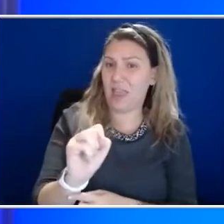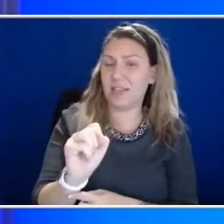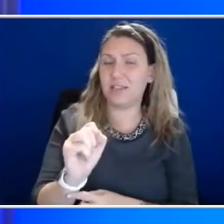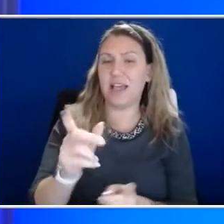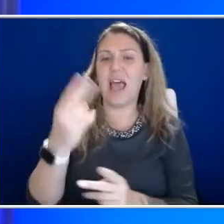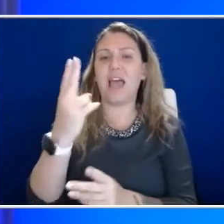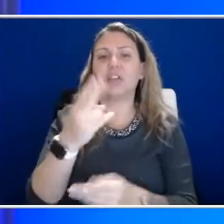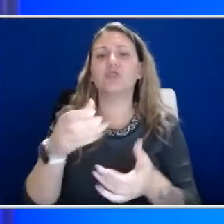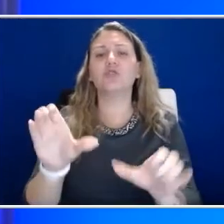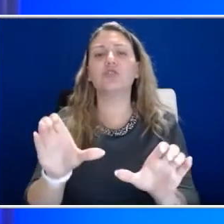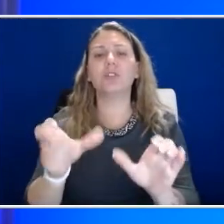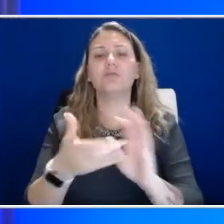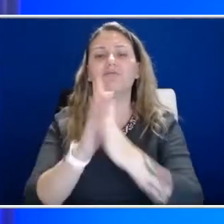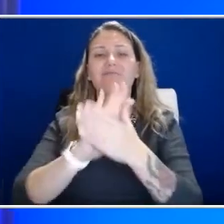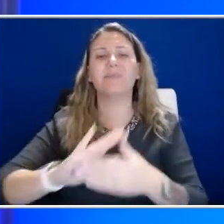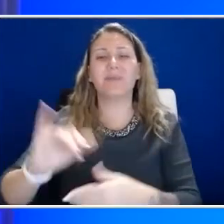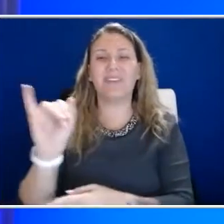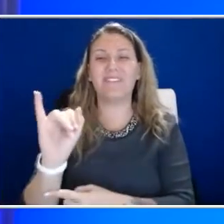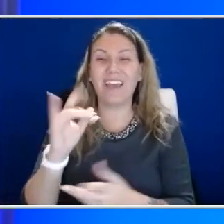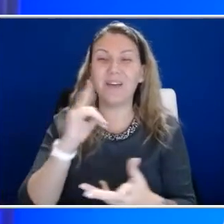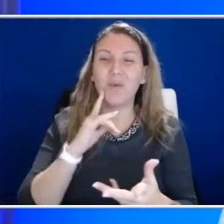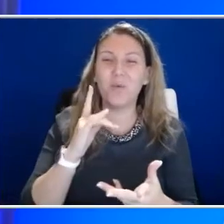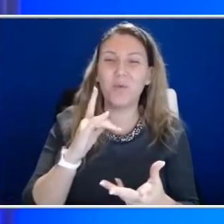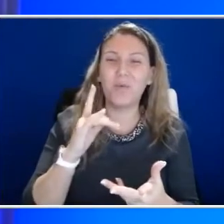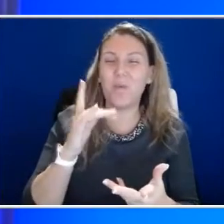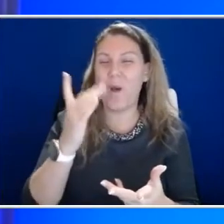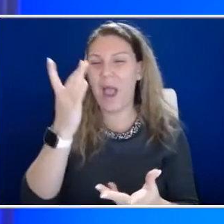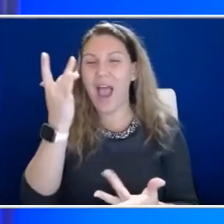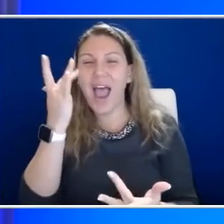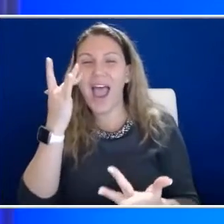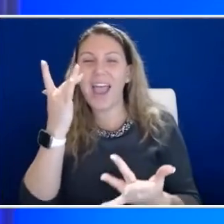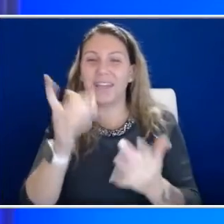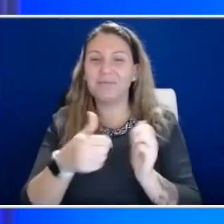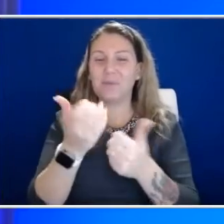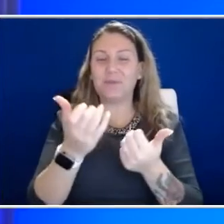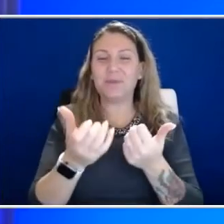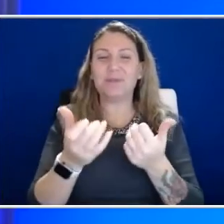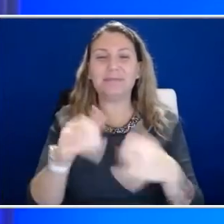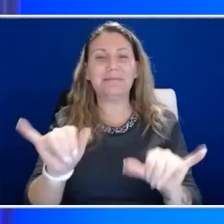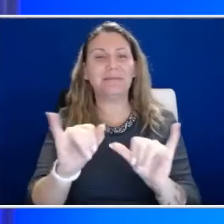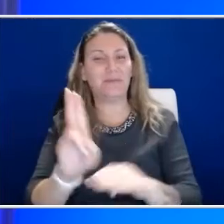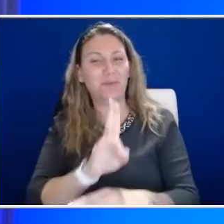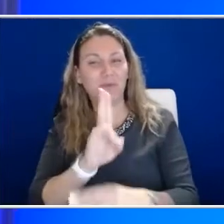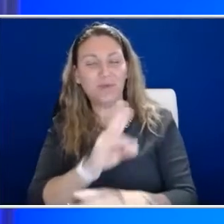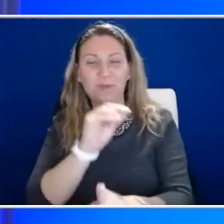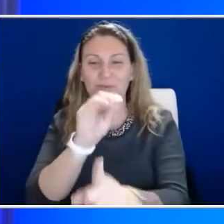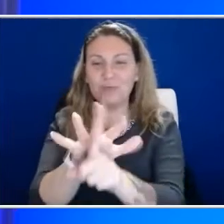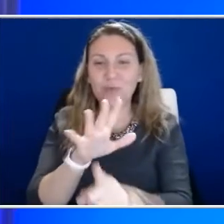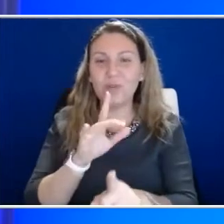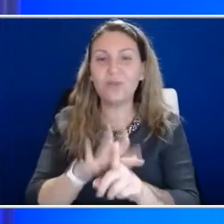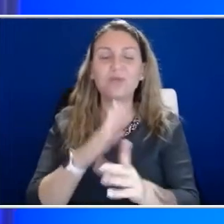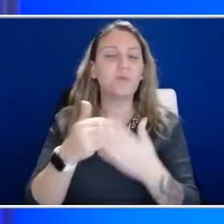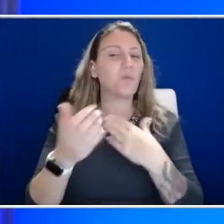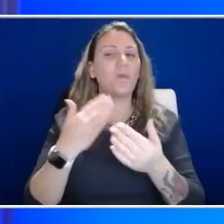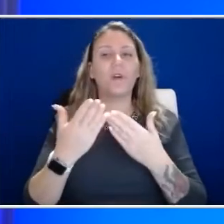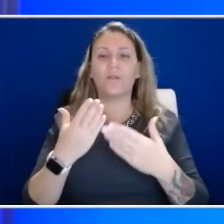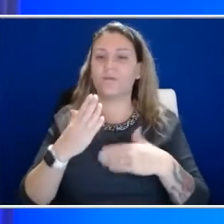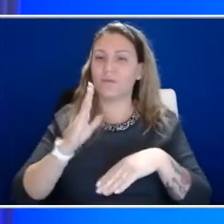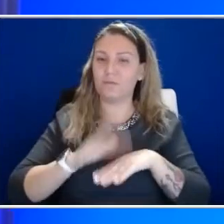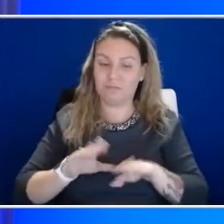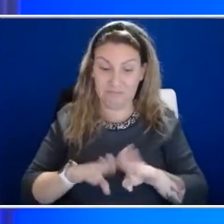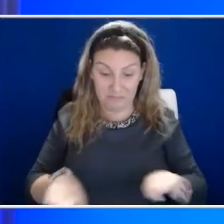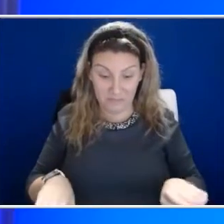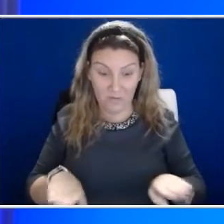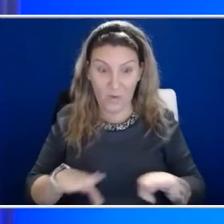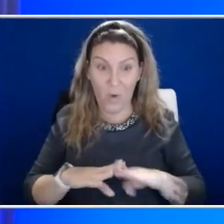of getting infected because that is more commonly used, more commonly exposed to kind of whatever is on the floor, and would have a